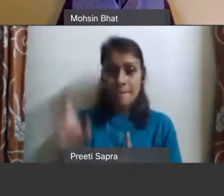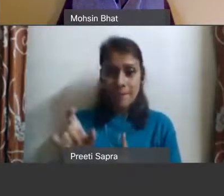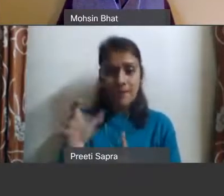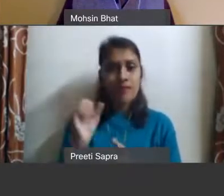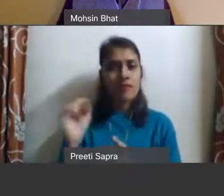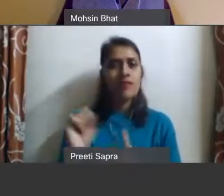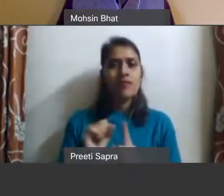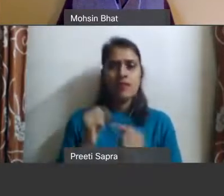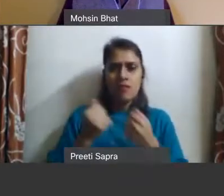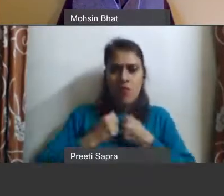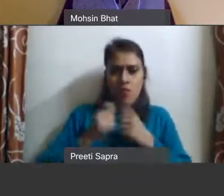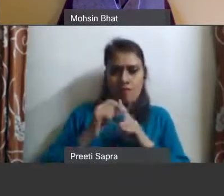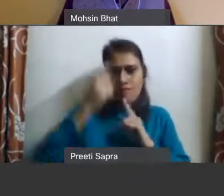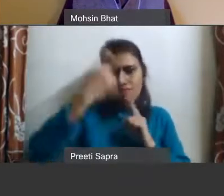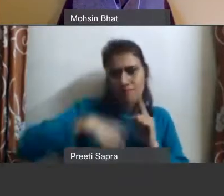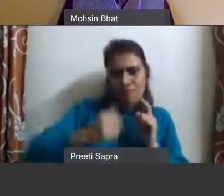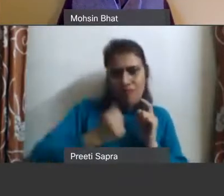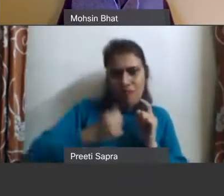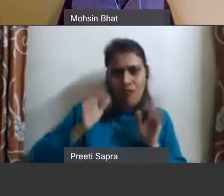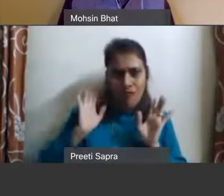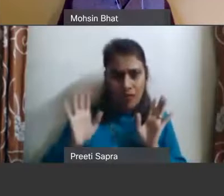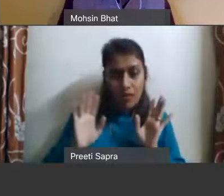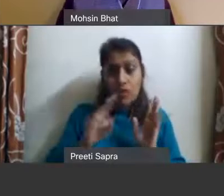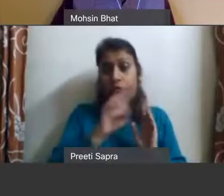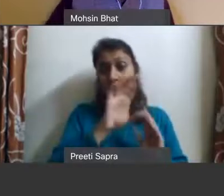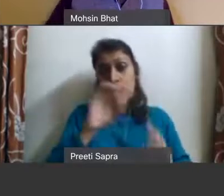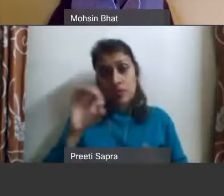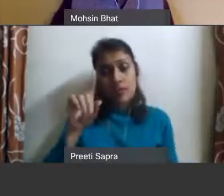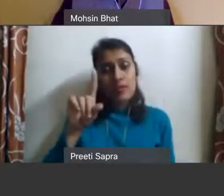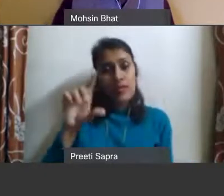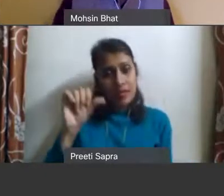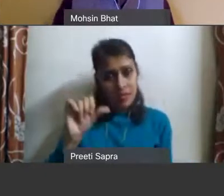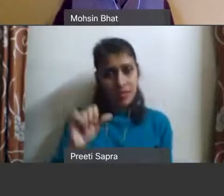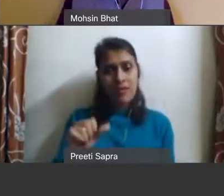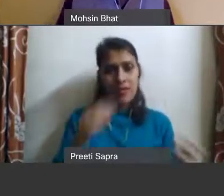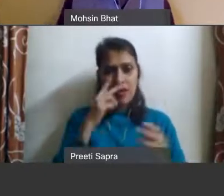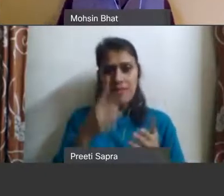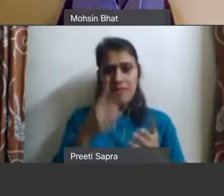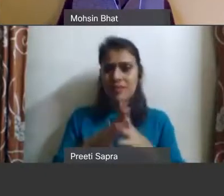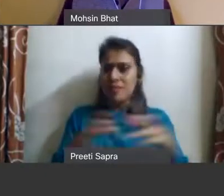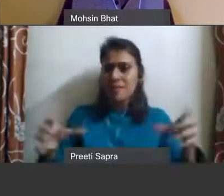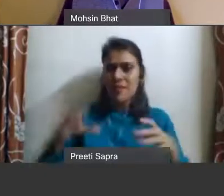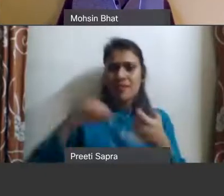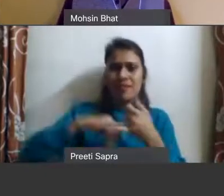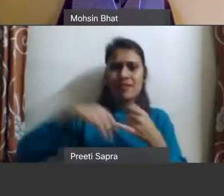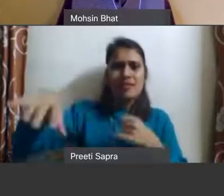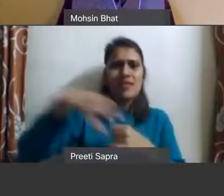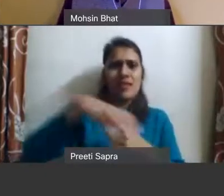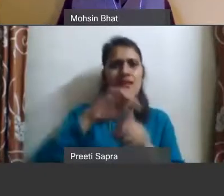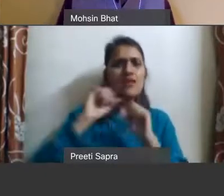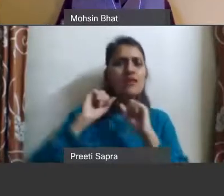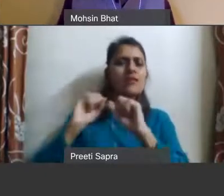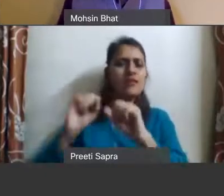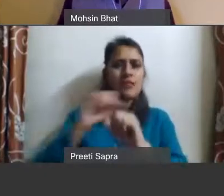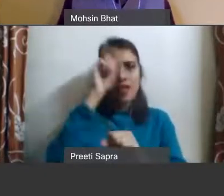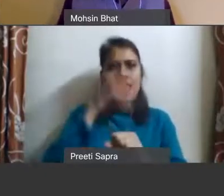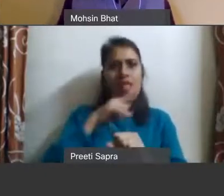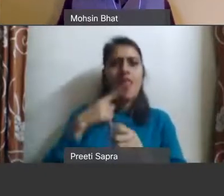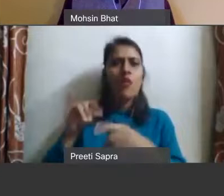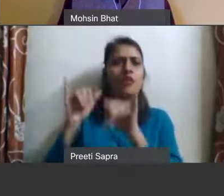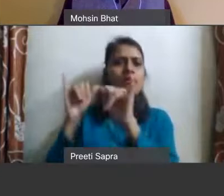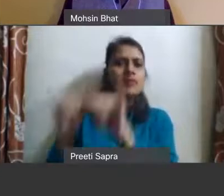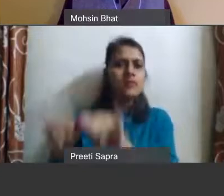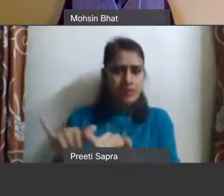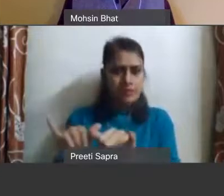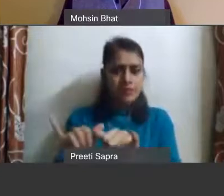arise because of 2019 amendment and how it fits with the larger trajectory of citizenship policy. Now, because